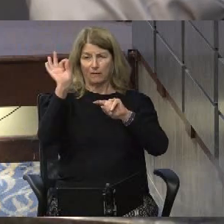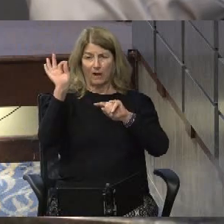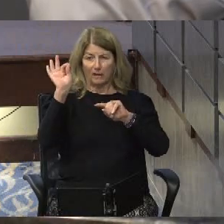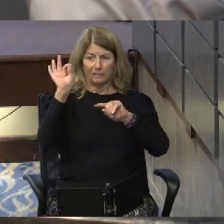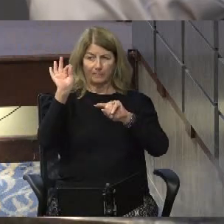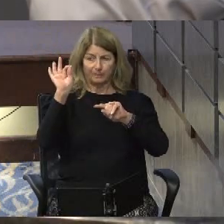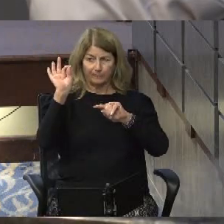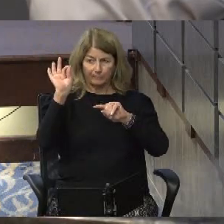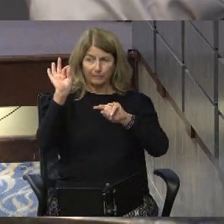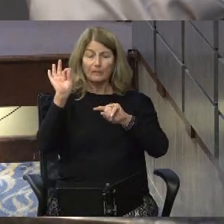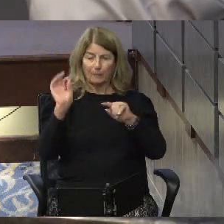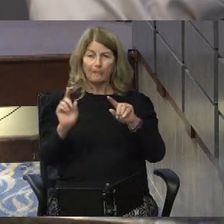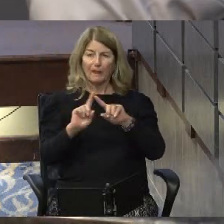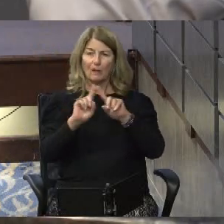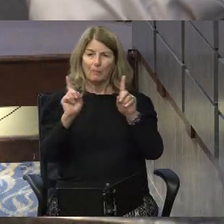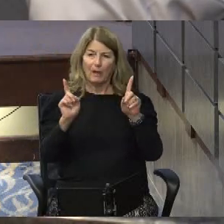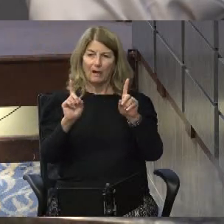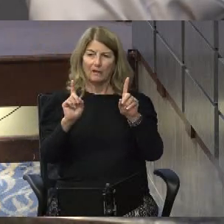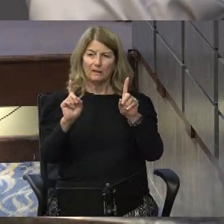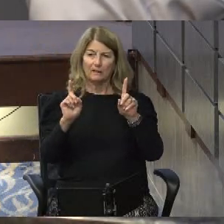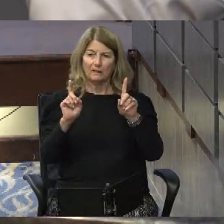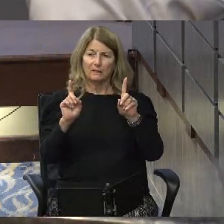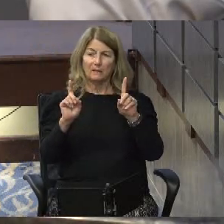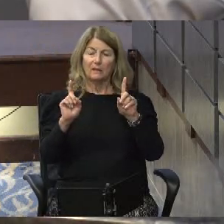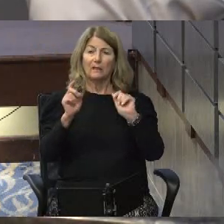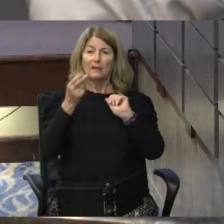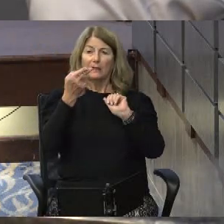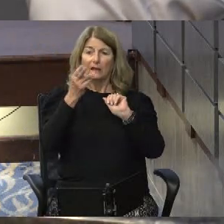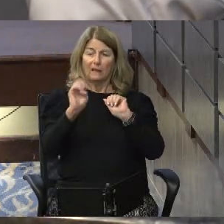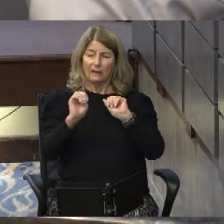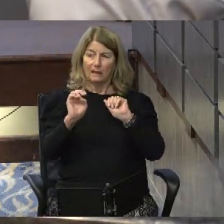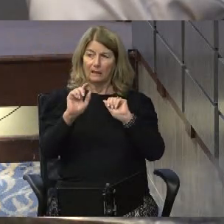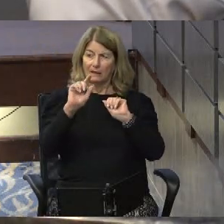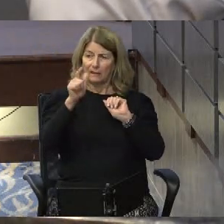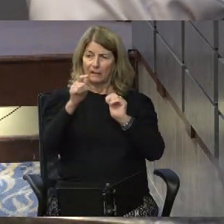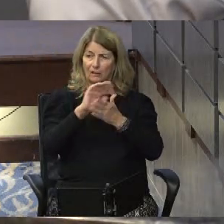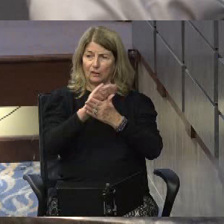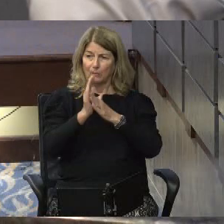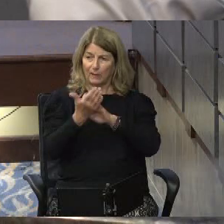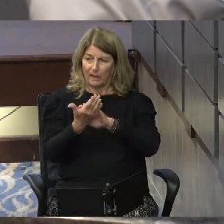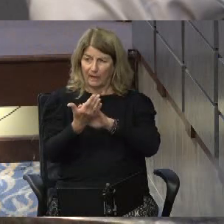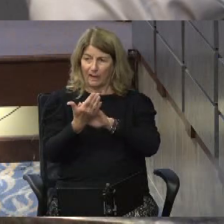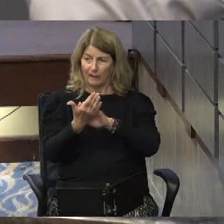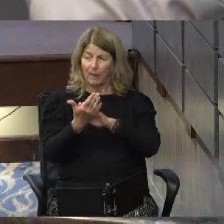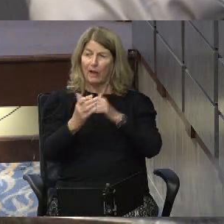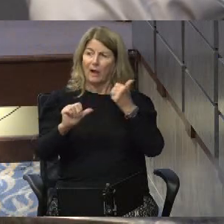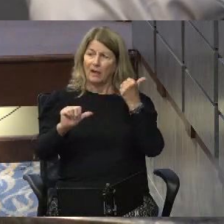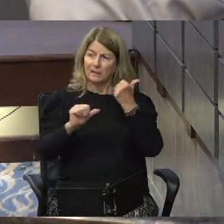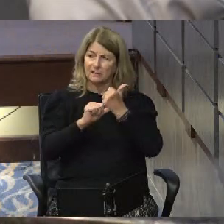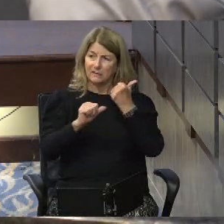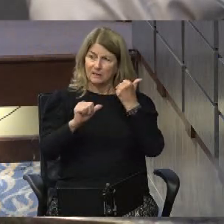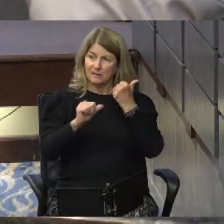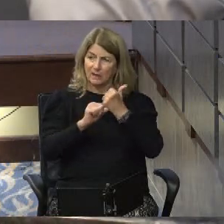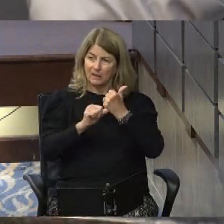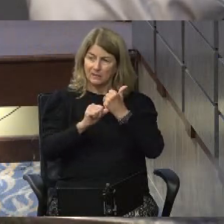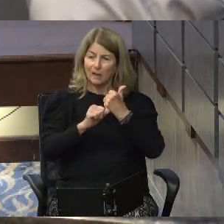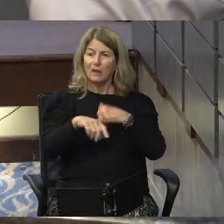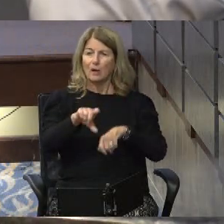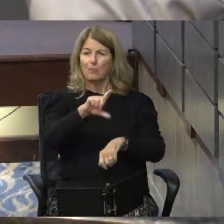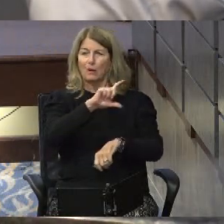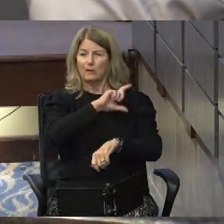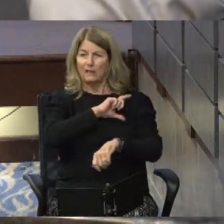building, but which he later became our assistant police chief, Joe Rodriguez. That's who they were looking